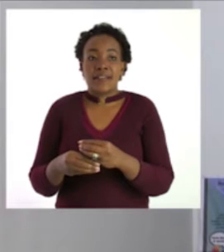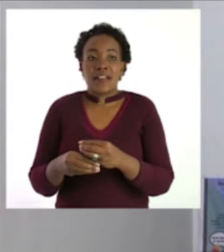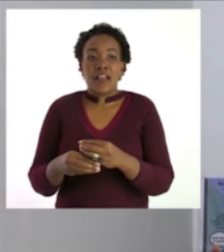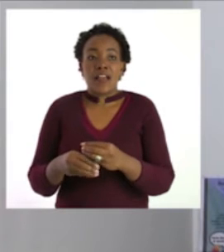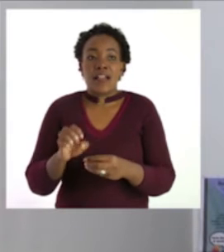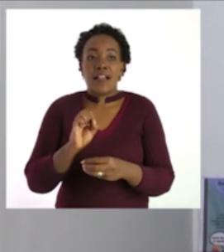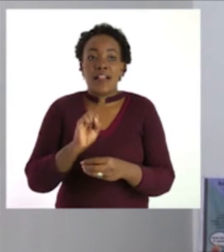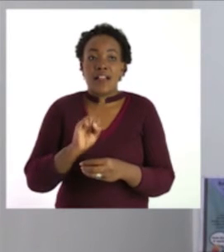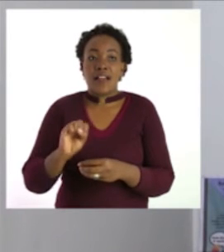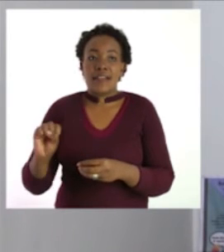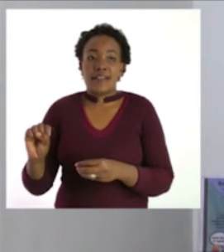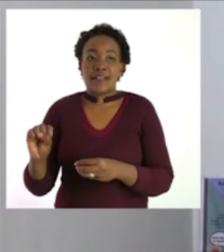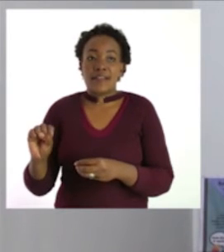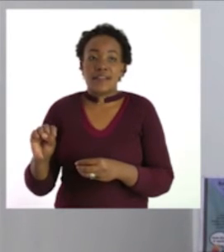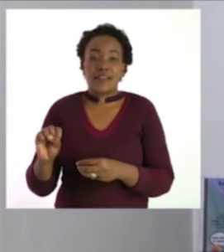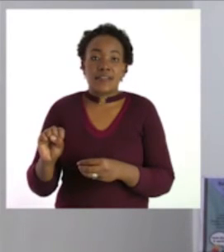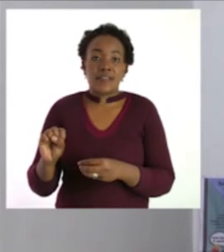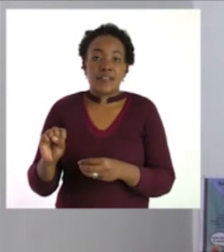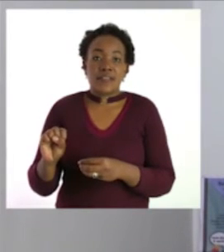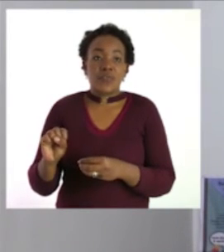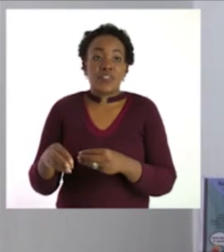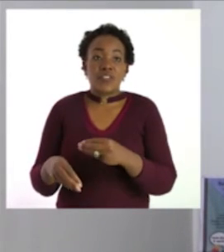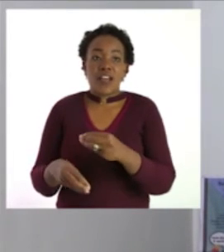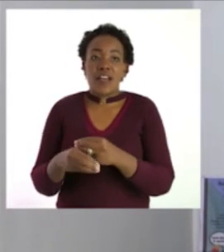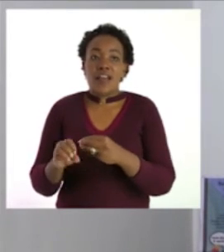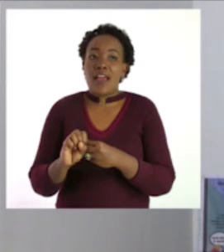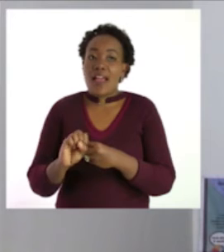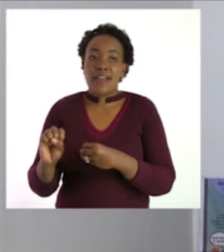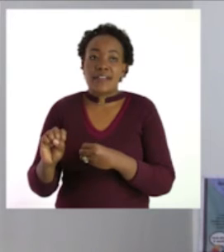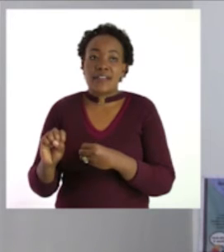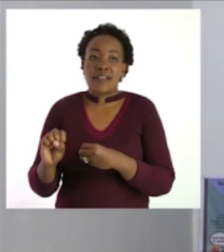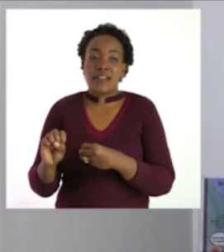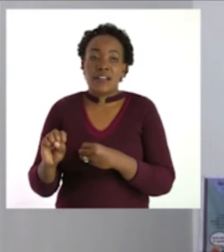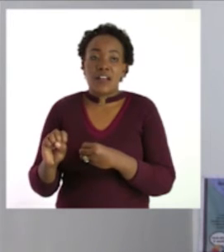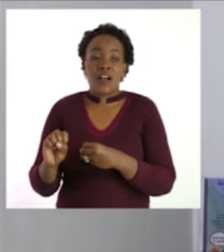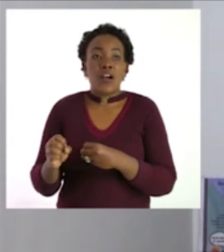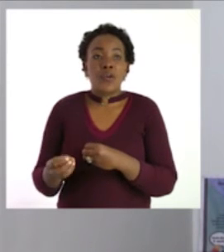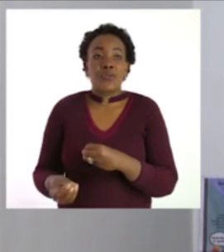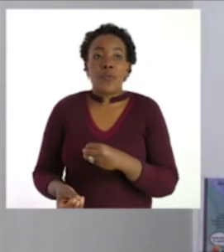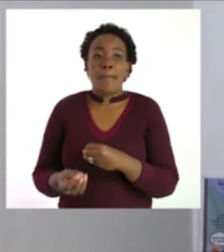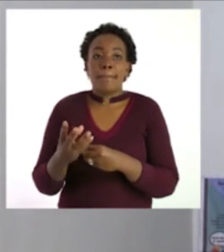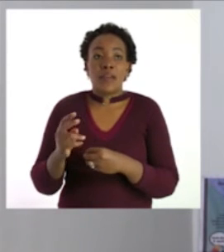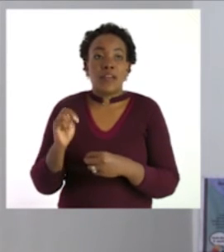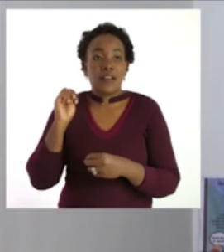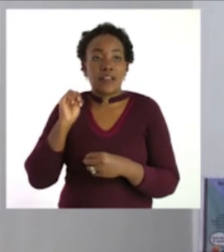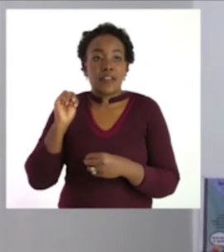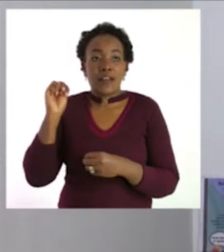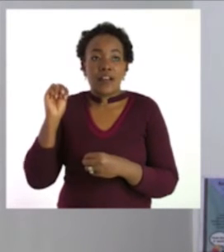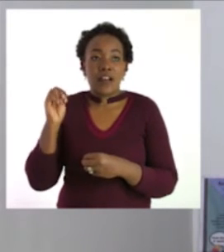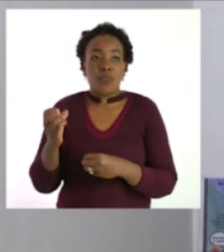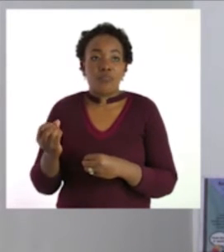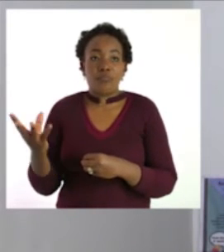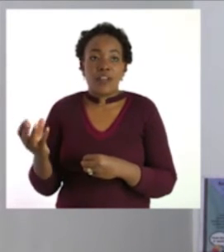S, okay? Just add S to make the noun plural. For